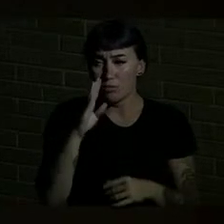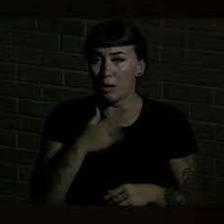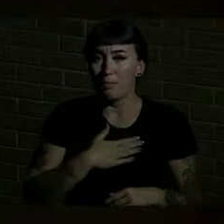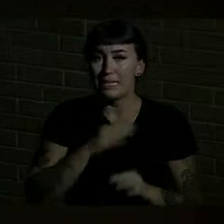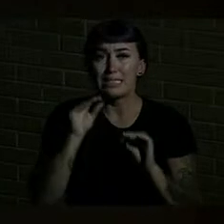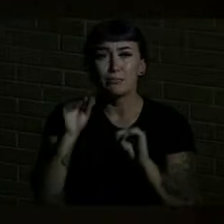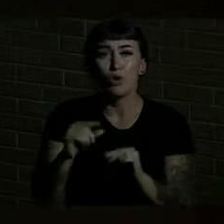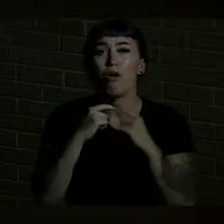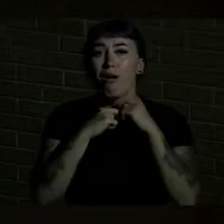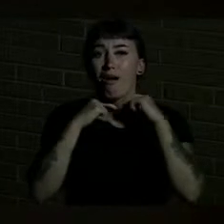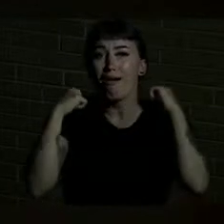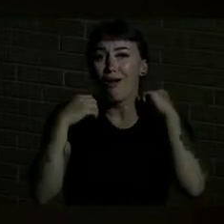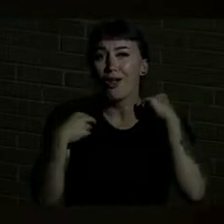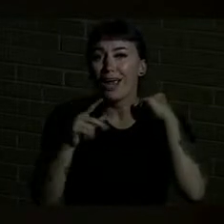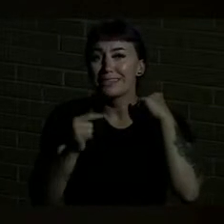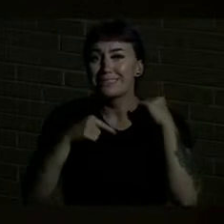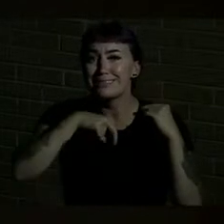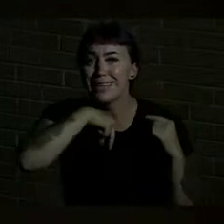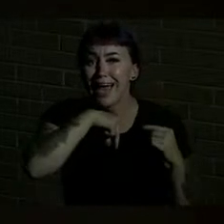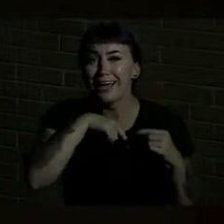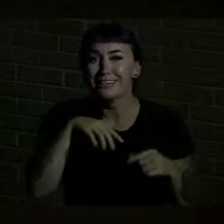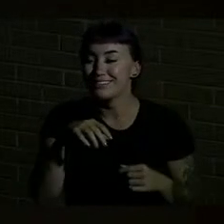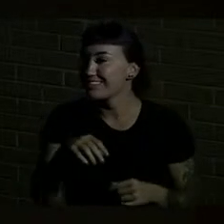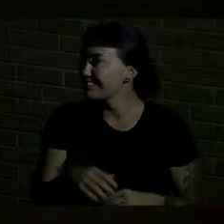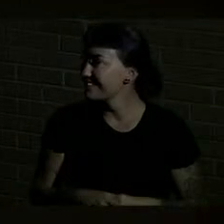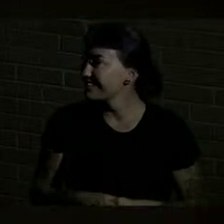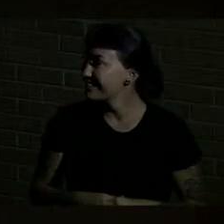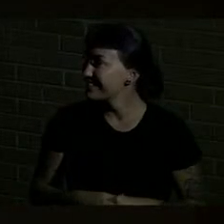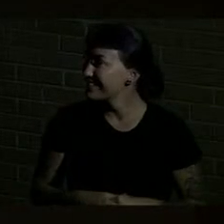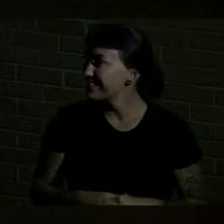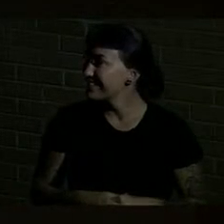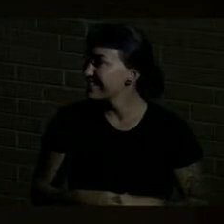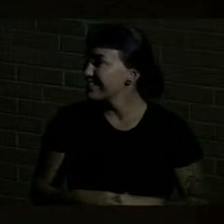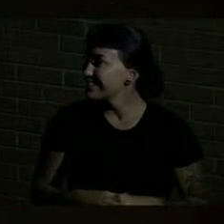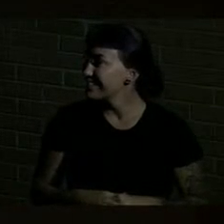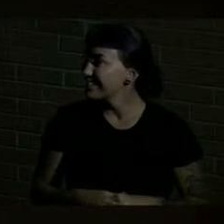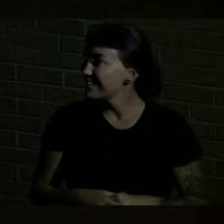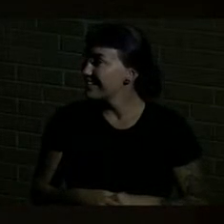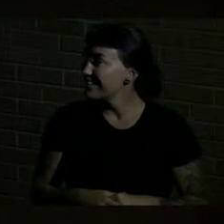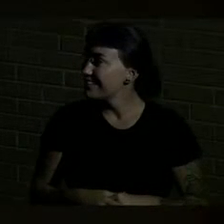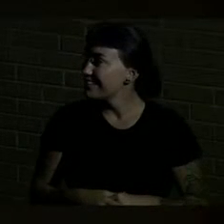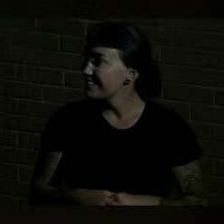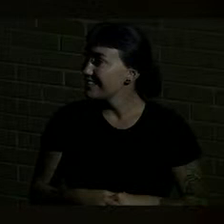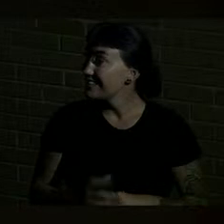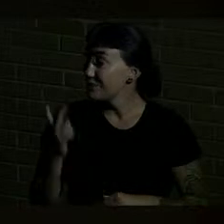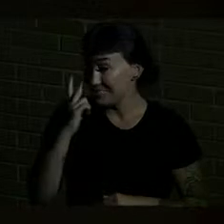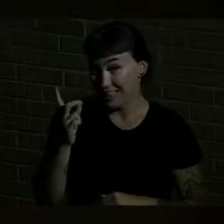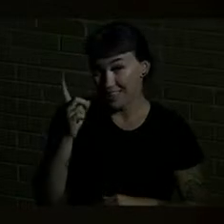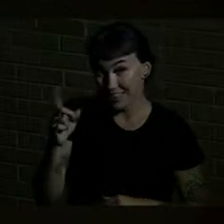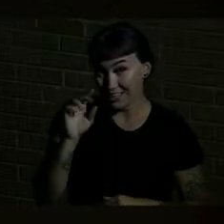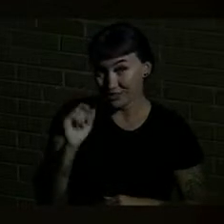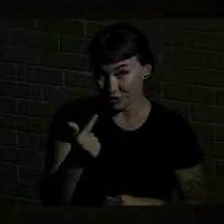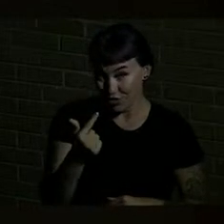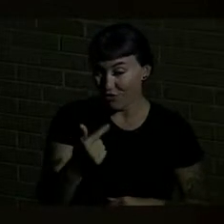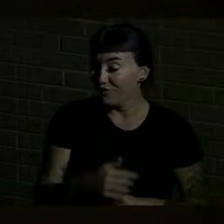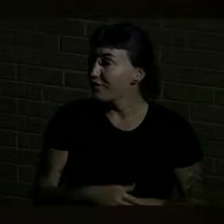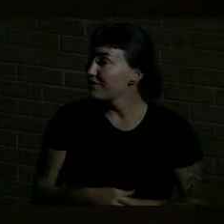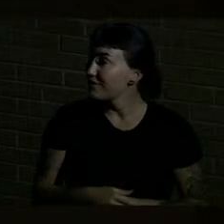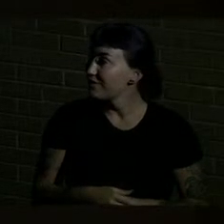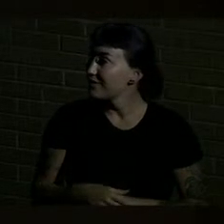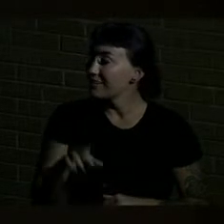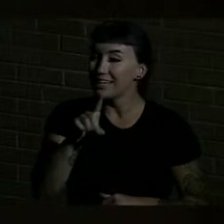collars and tags on them? And if you look closely at this dog, this is Danny the